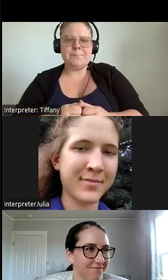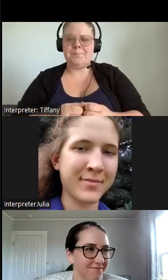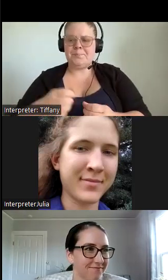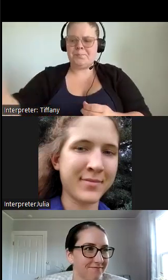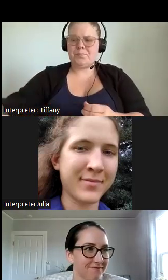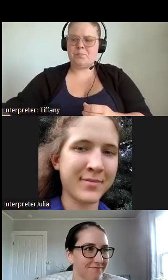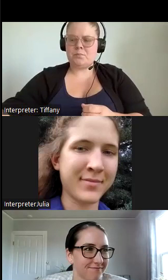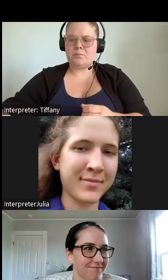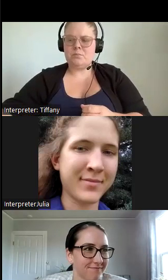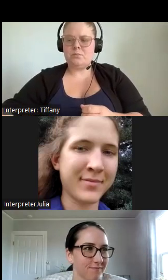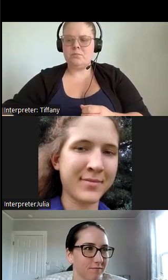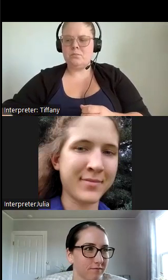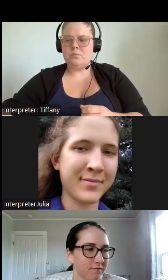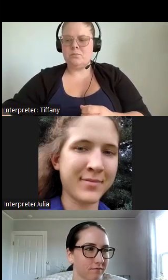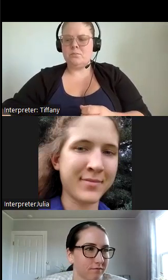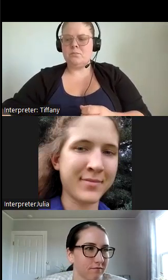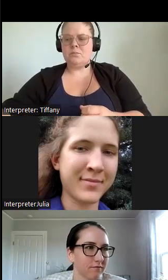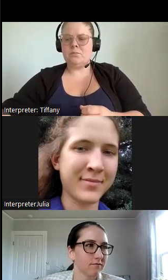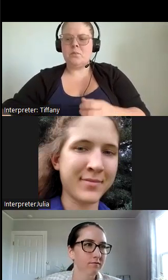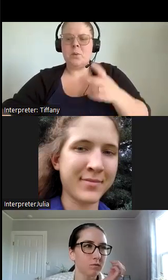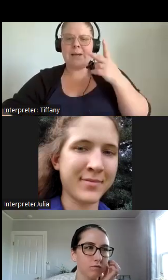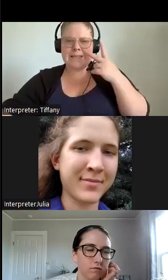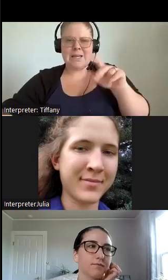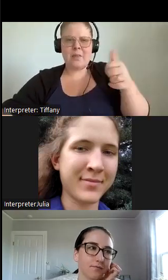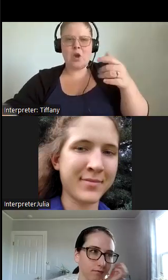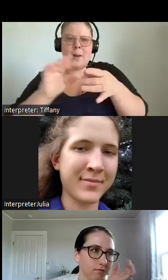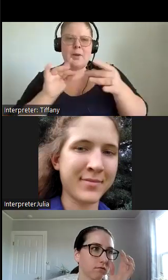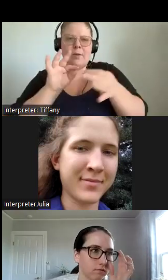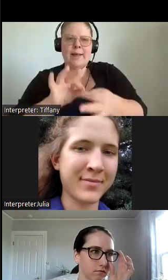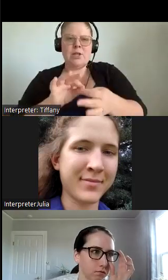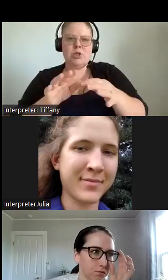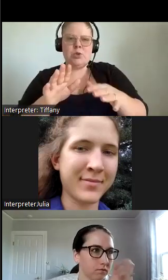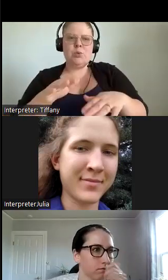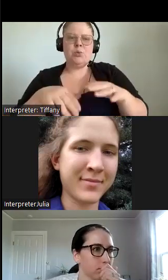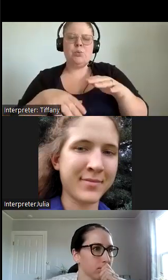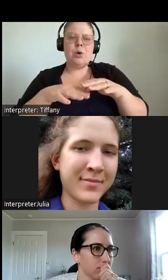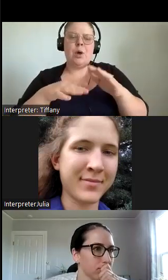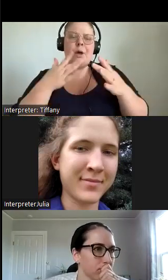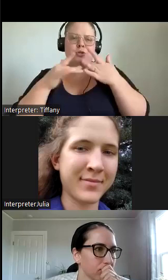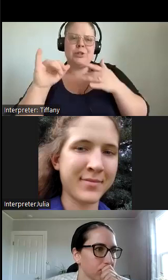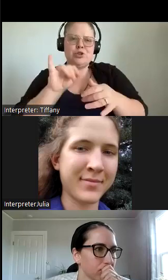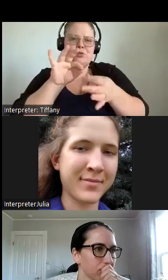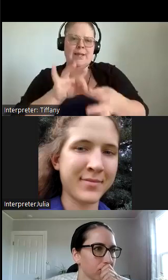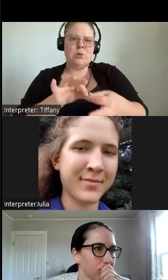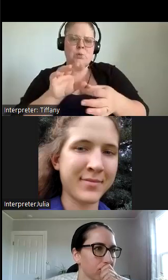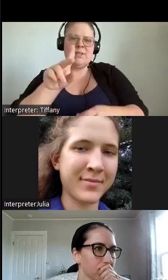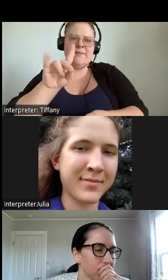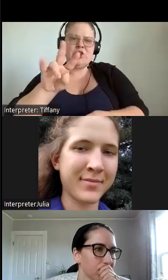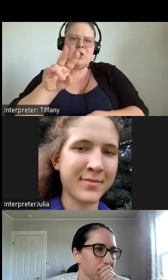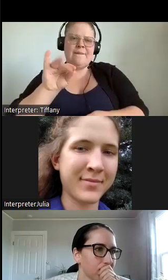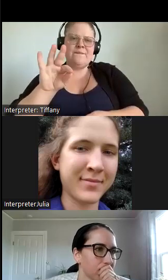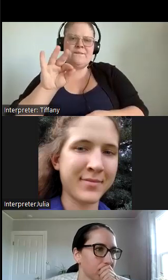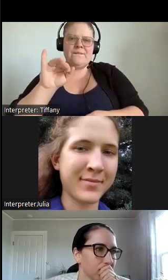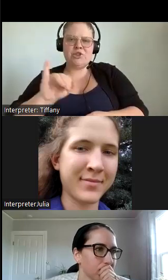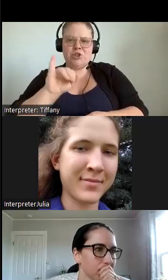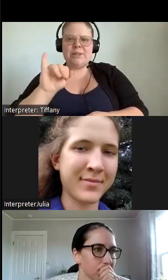Thanks. I did see one other just comment related to underinsured, including the Division of Insurance. Yes, thank you, Lori.